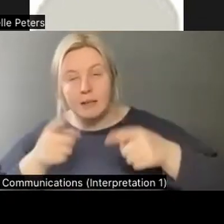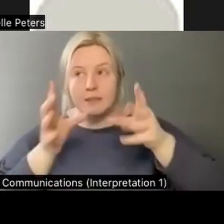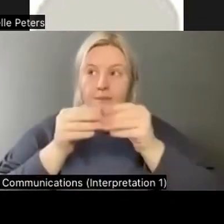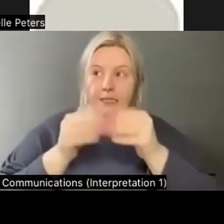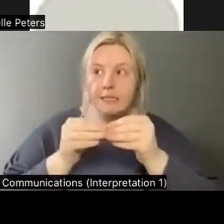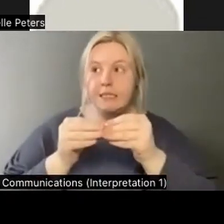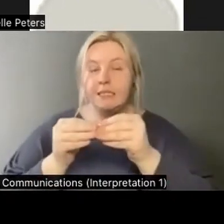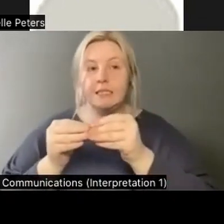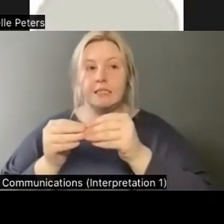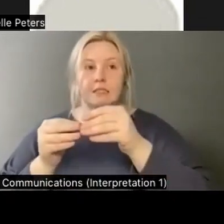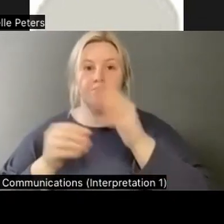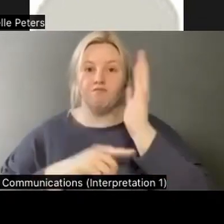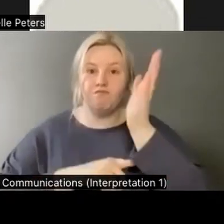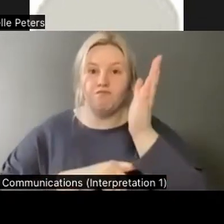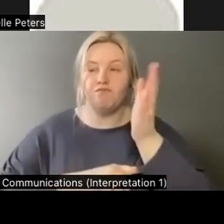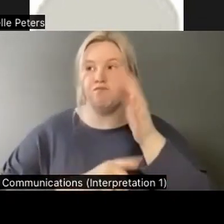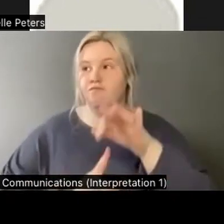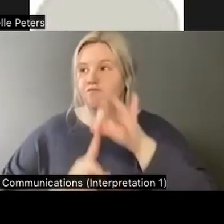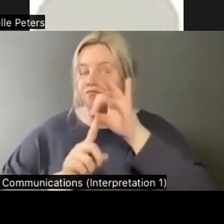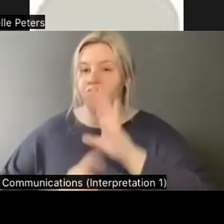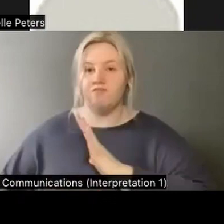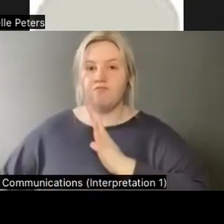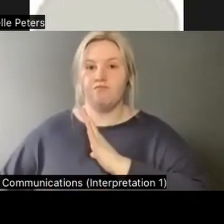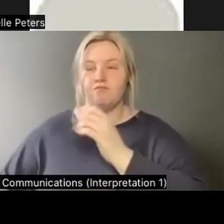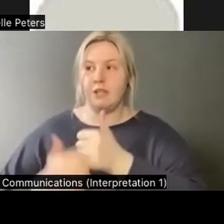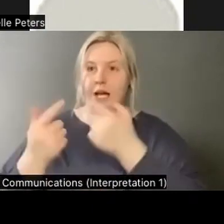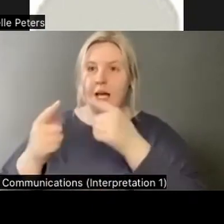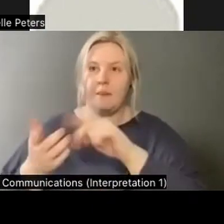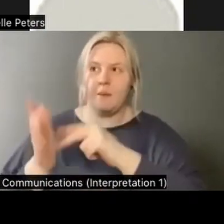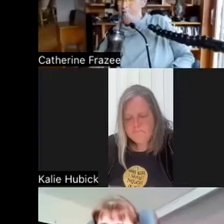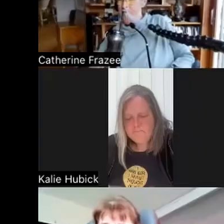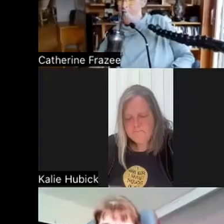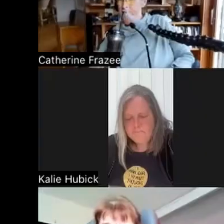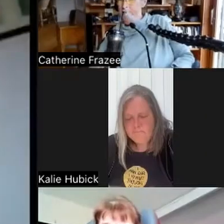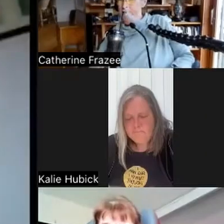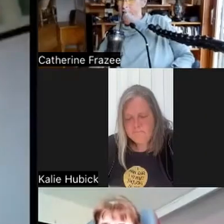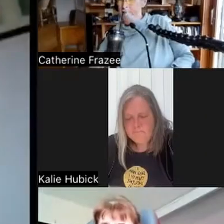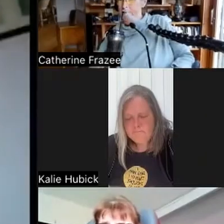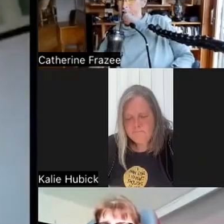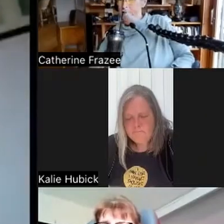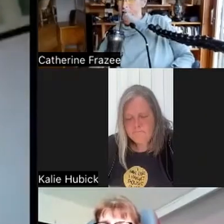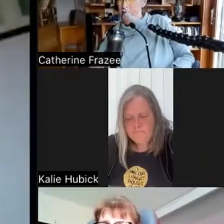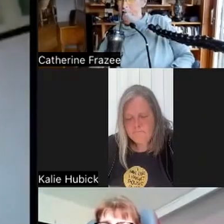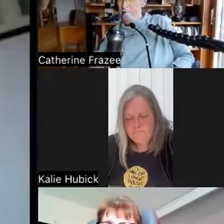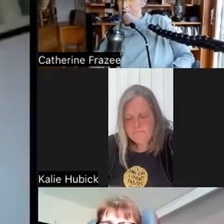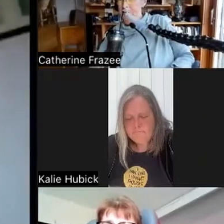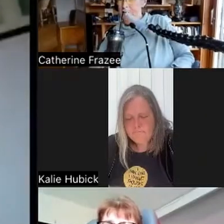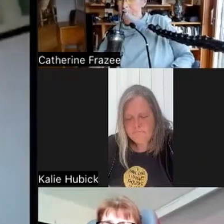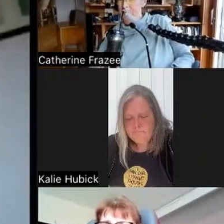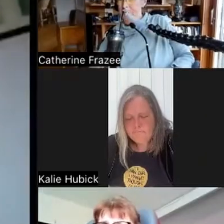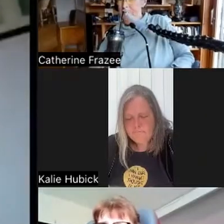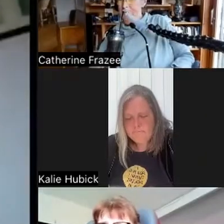that everyone puts on. So we're granting you access, that's all.